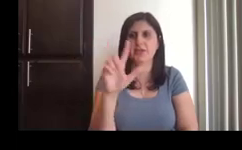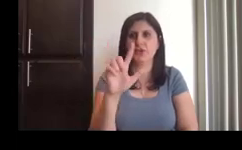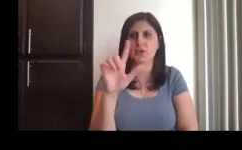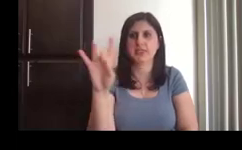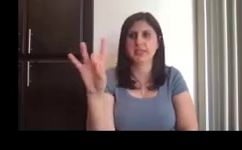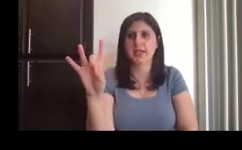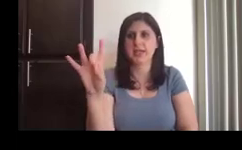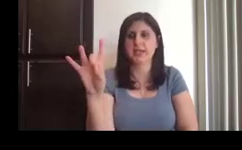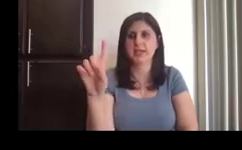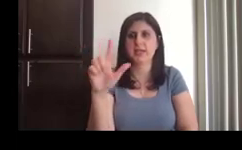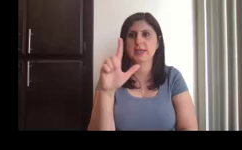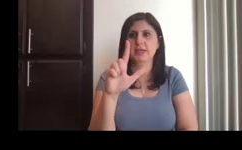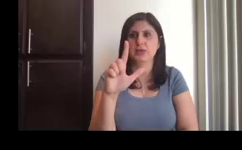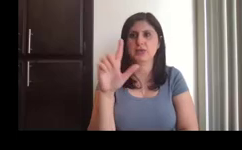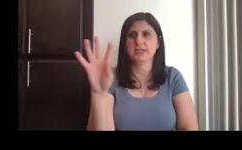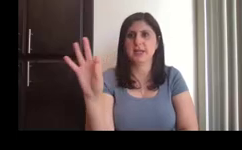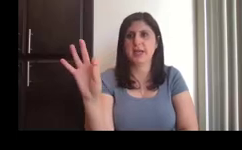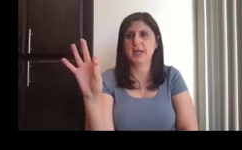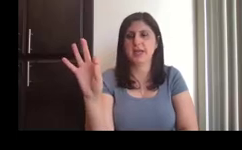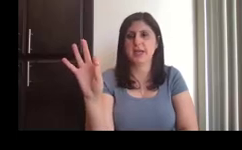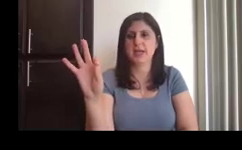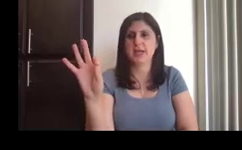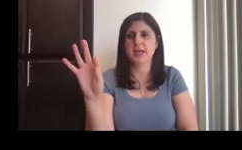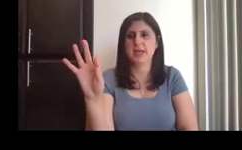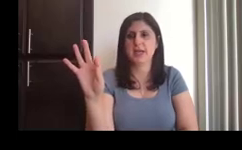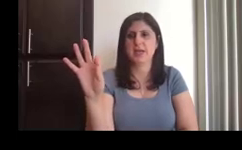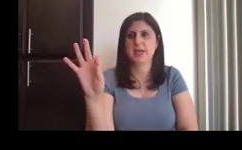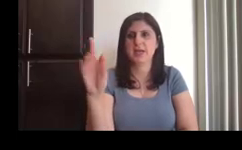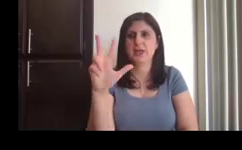27, 28, 29,